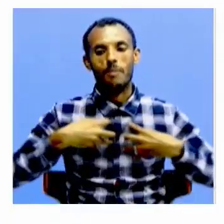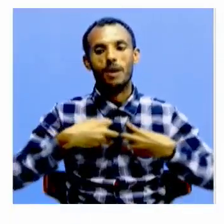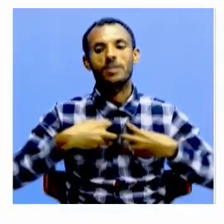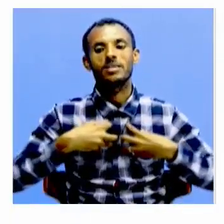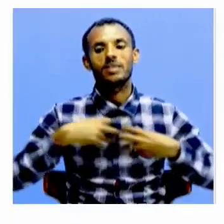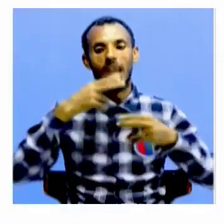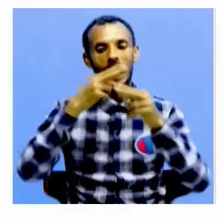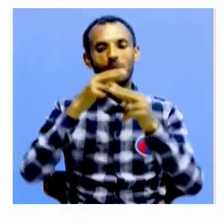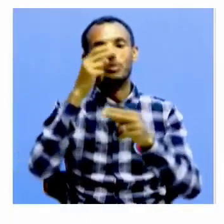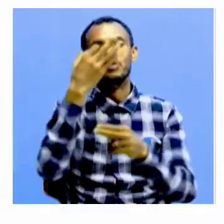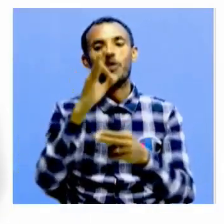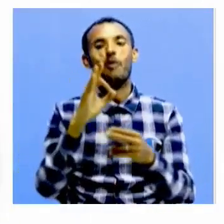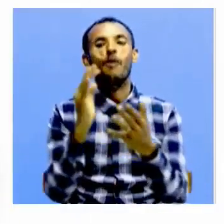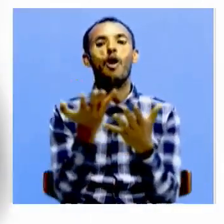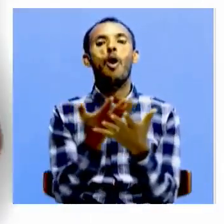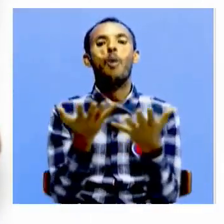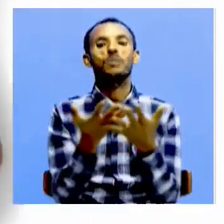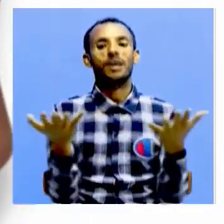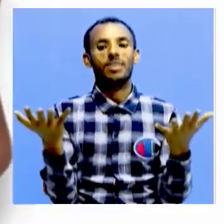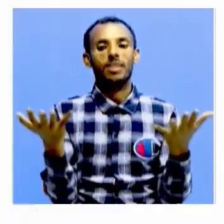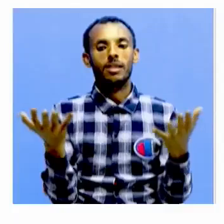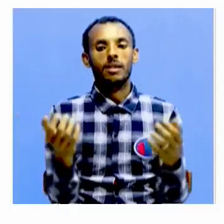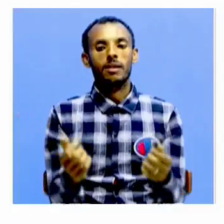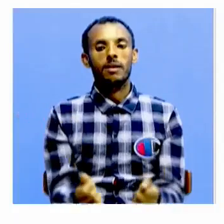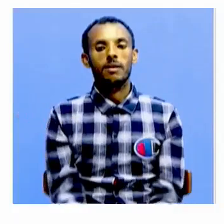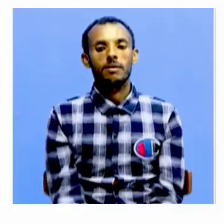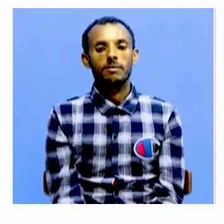names of objects,